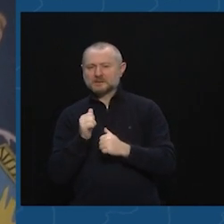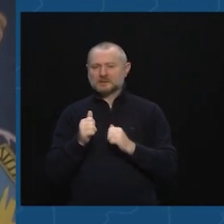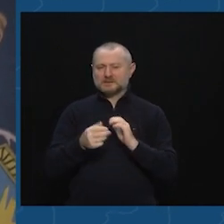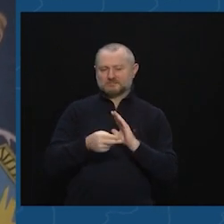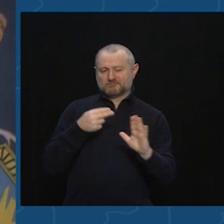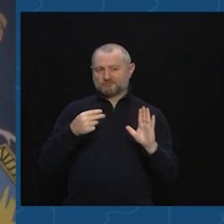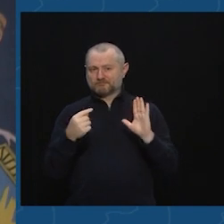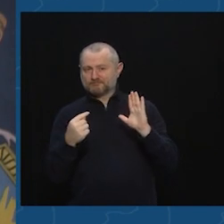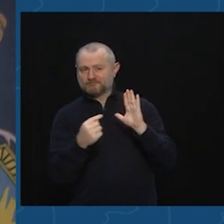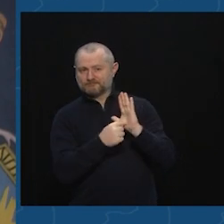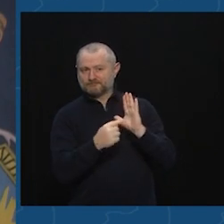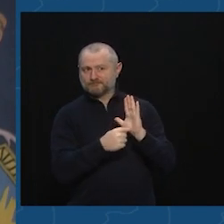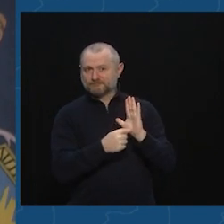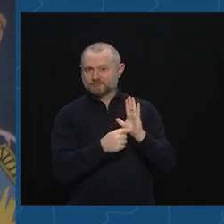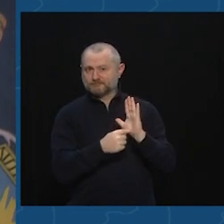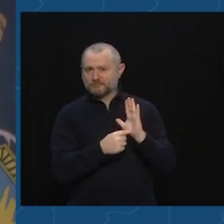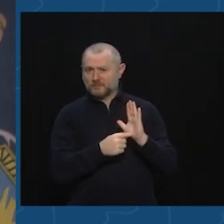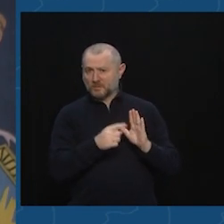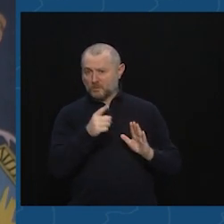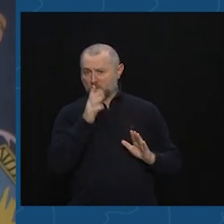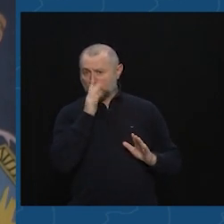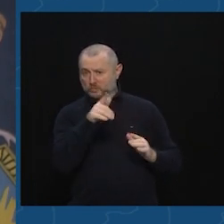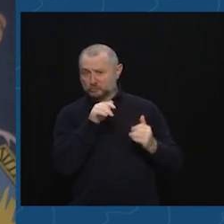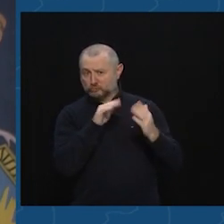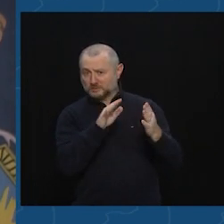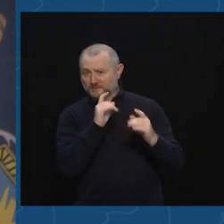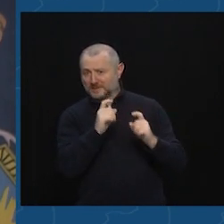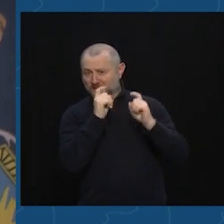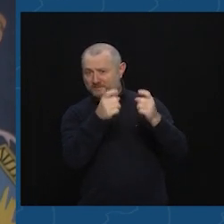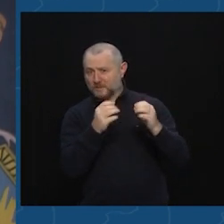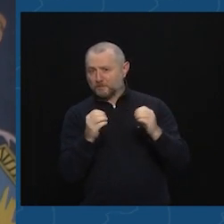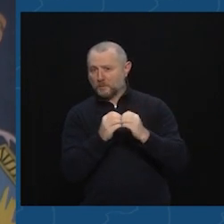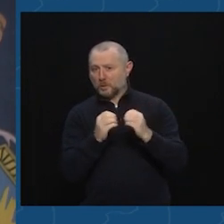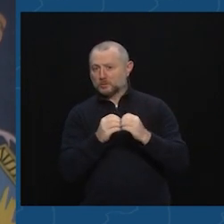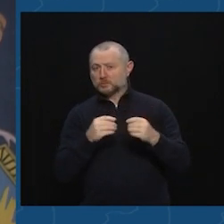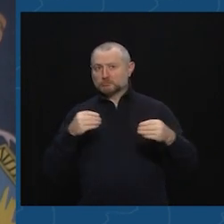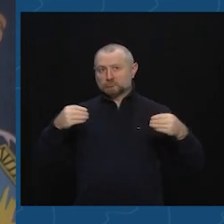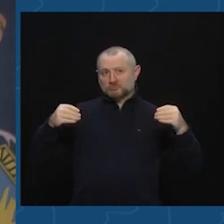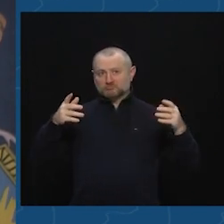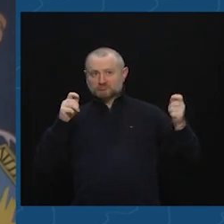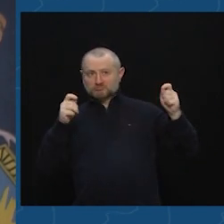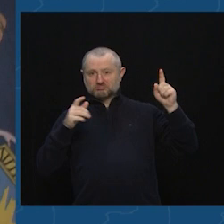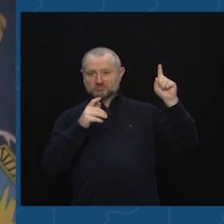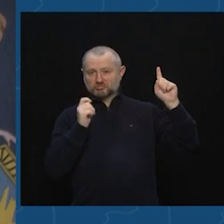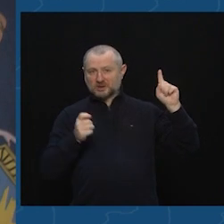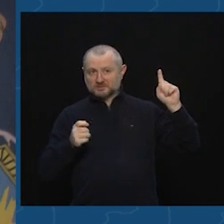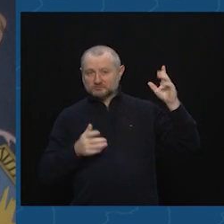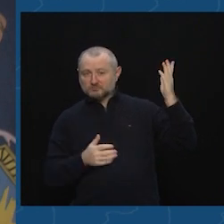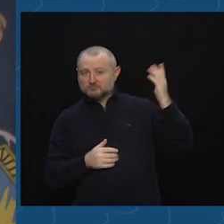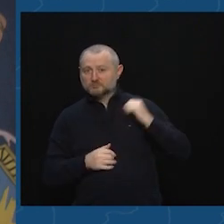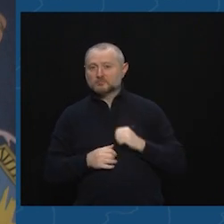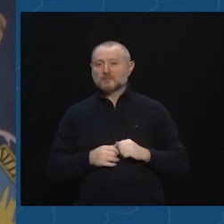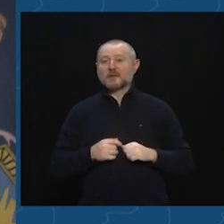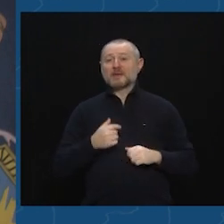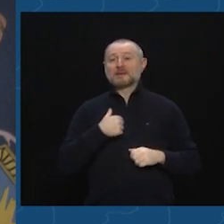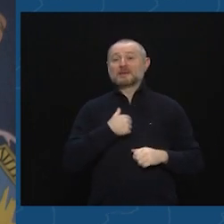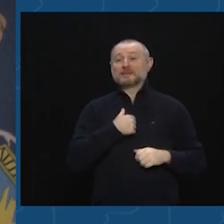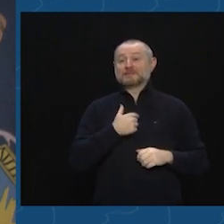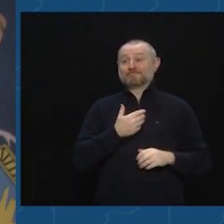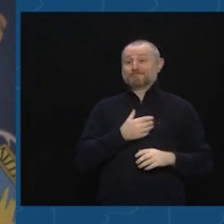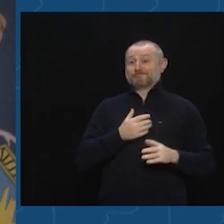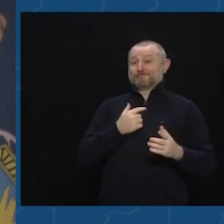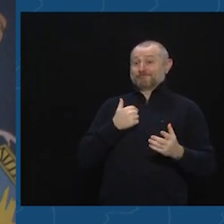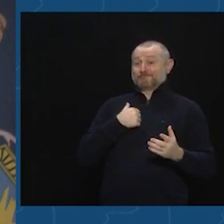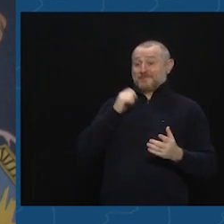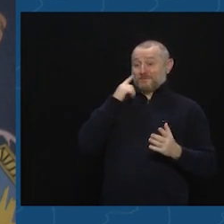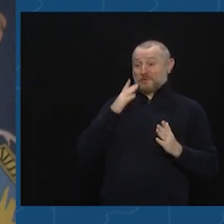of dangerousness and give judges more discretion? Even Eric Adams has called on lawmakers to do this. He has asked